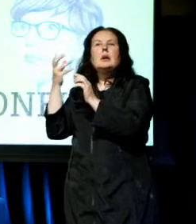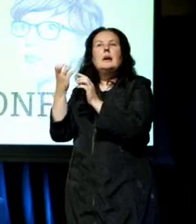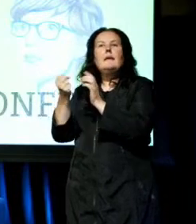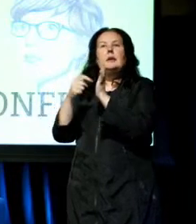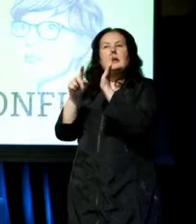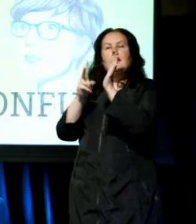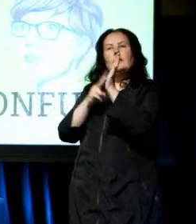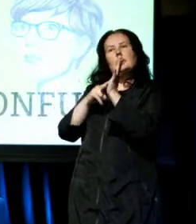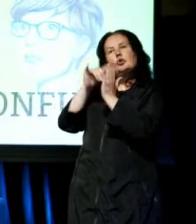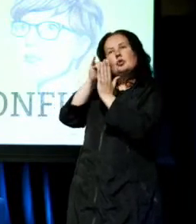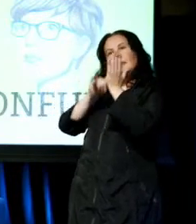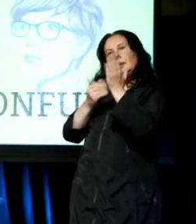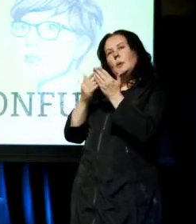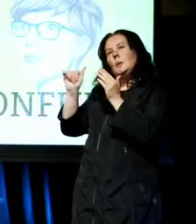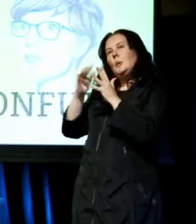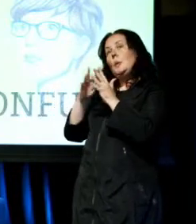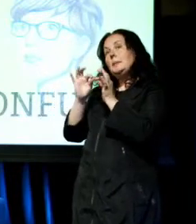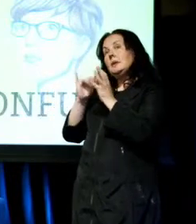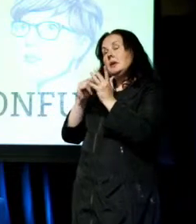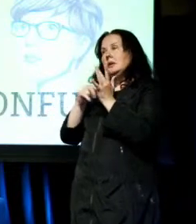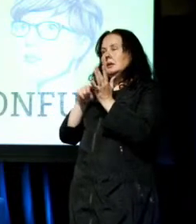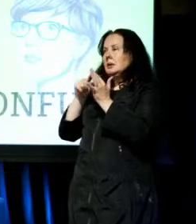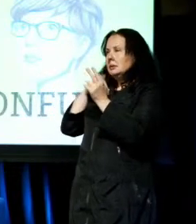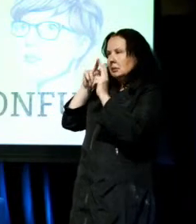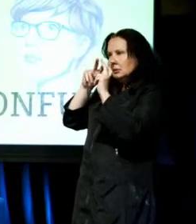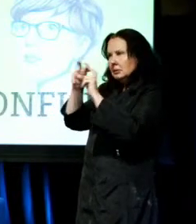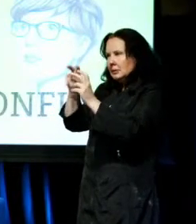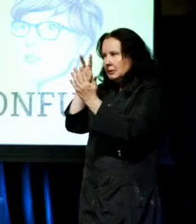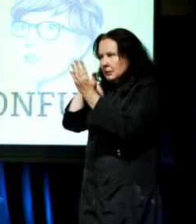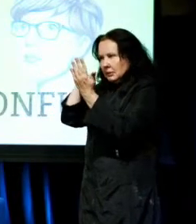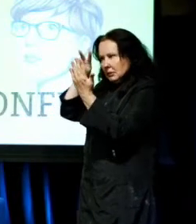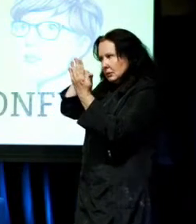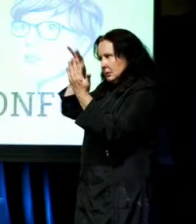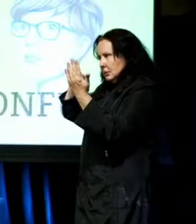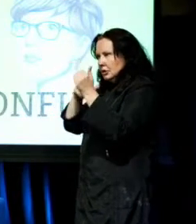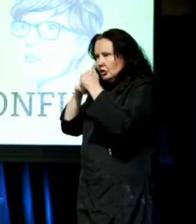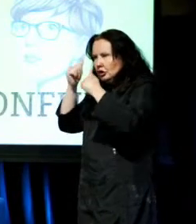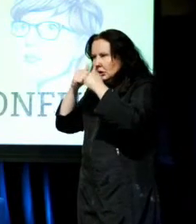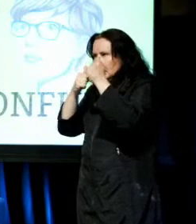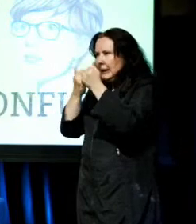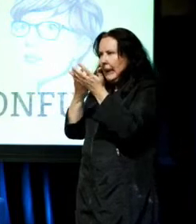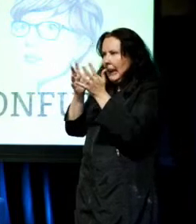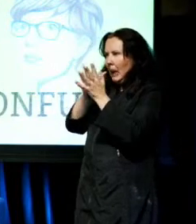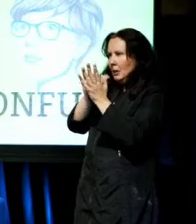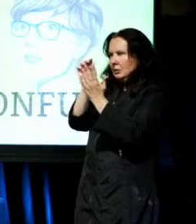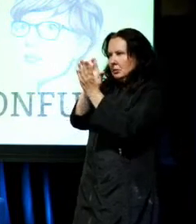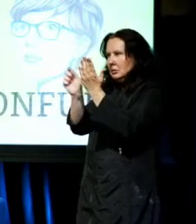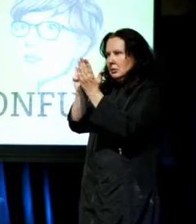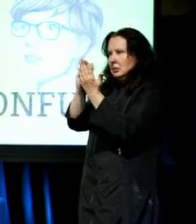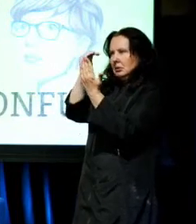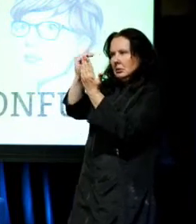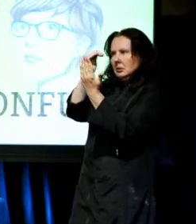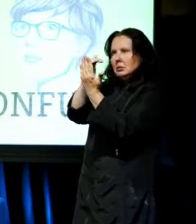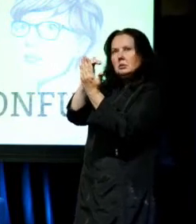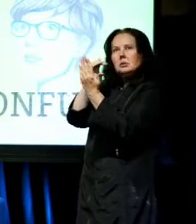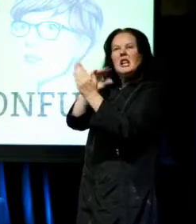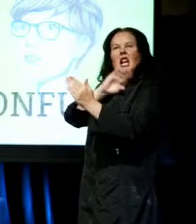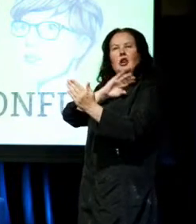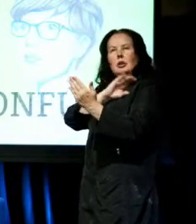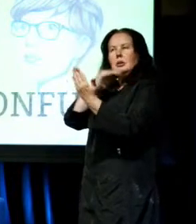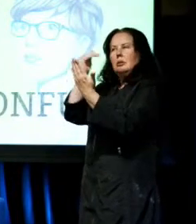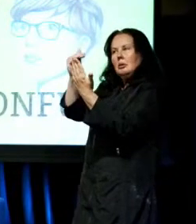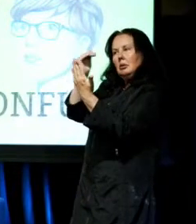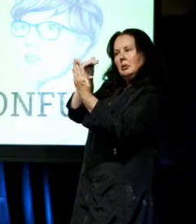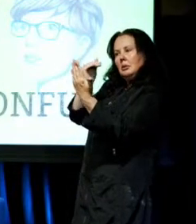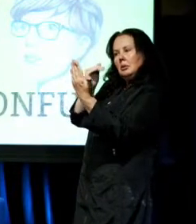so I just started reading through those and looking at how they were laid out and everything. Which goes to show, if you know you were discouraged from studying